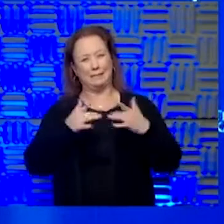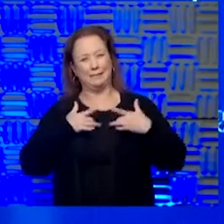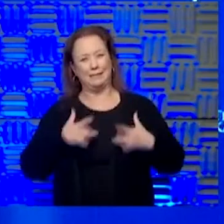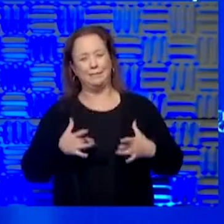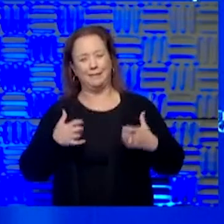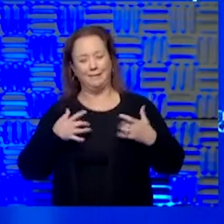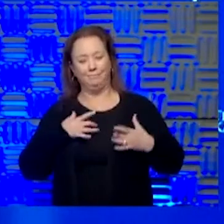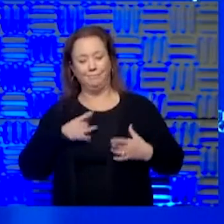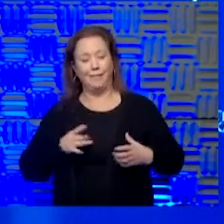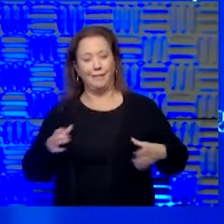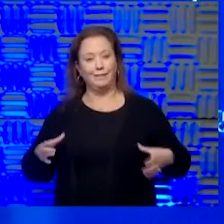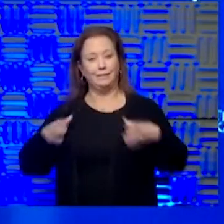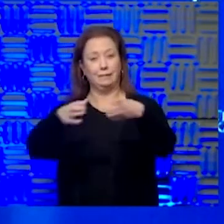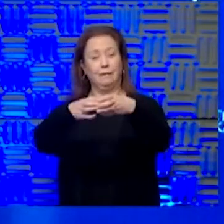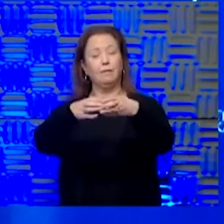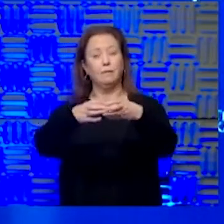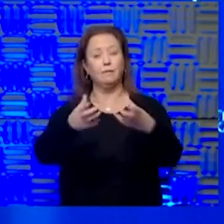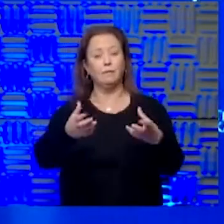to go.